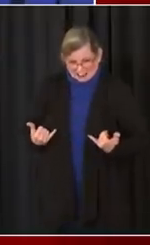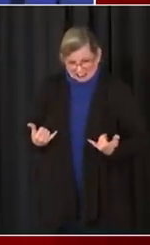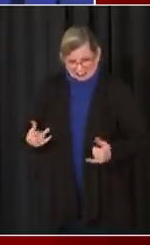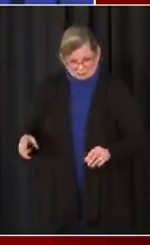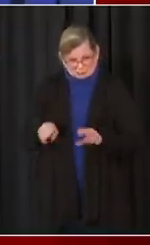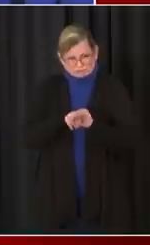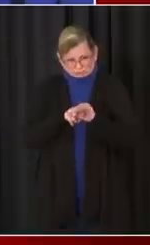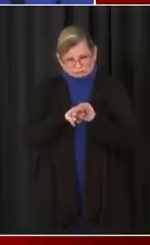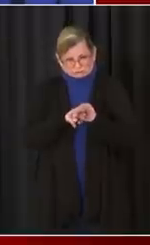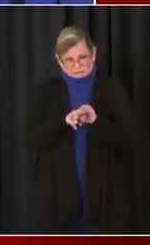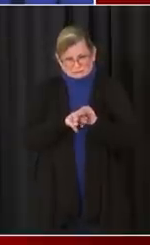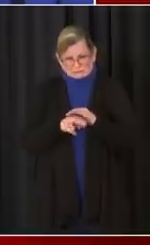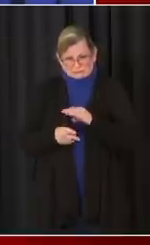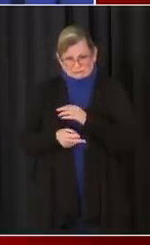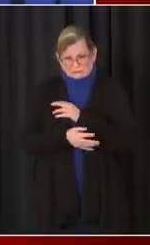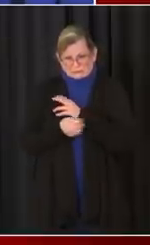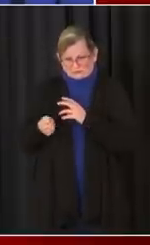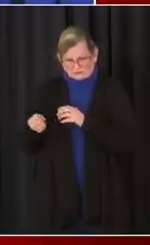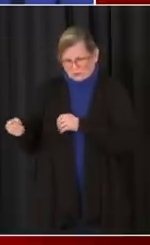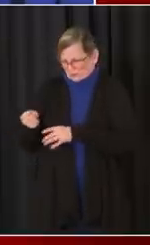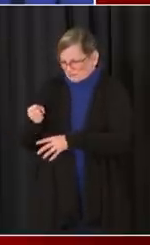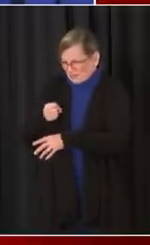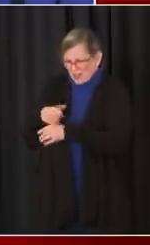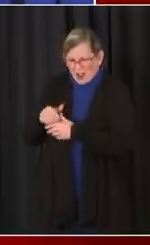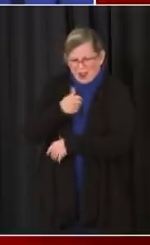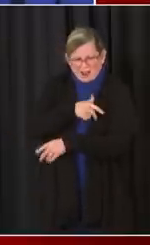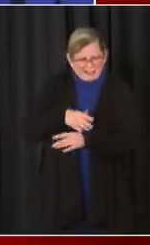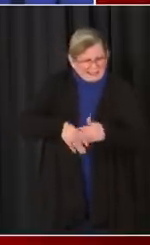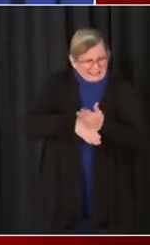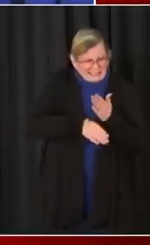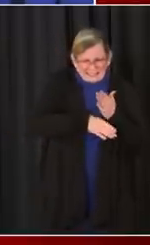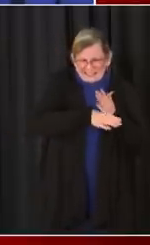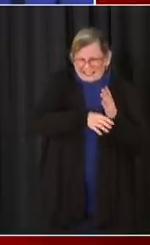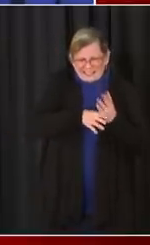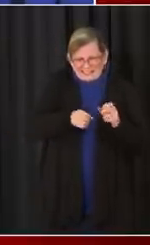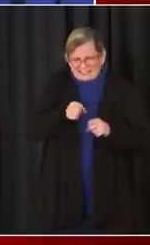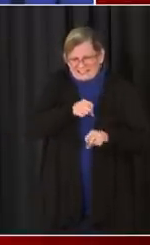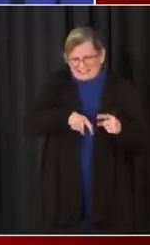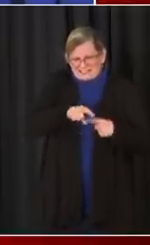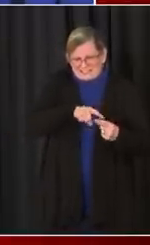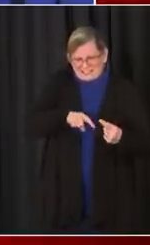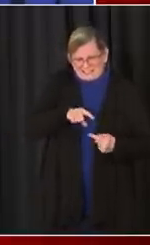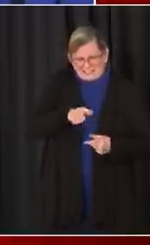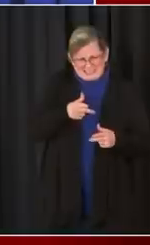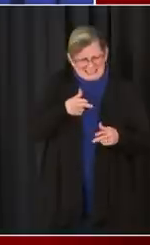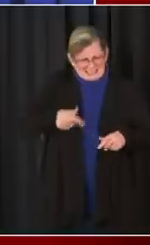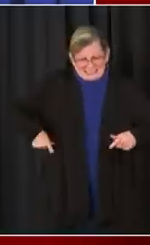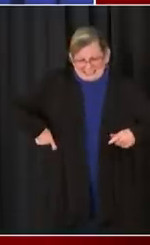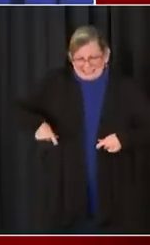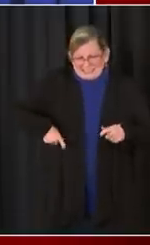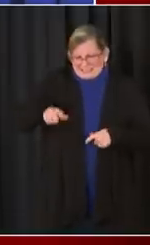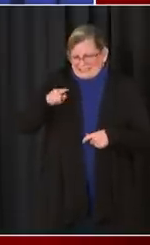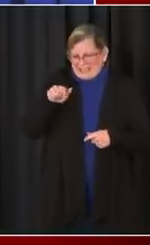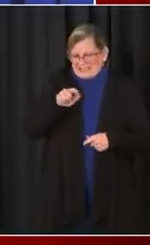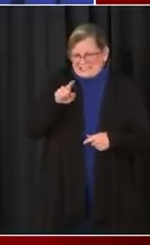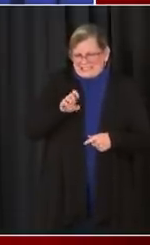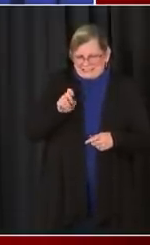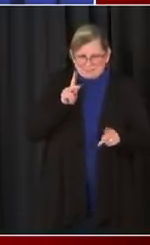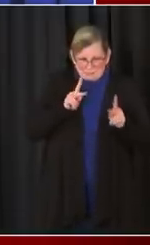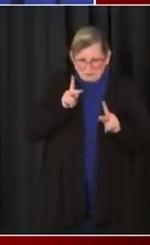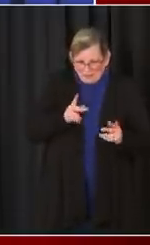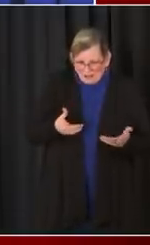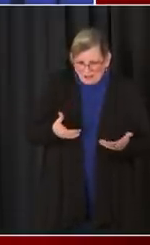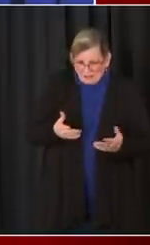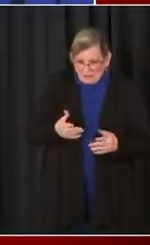He was snatched into a crowd. He was beaten. He was kicked. He was tased several times. So, yeah,